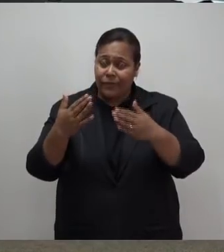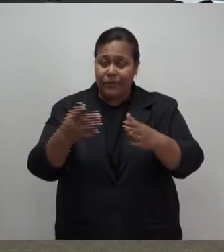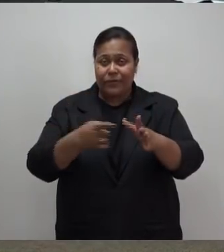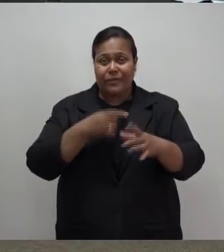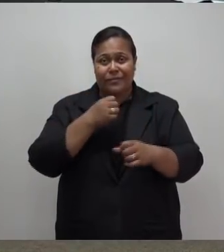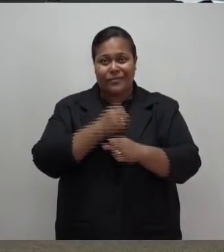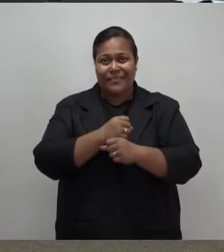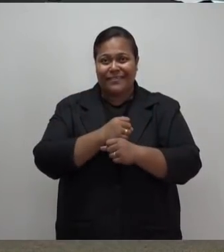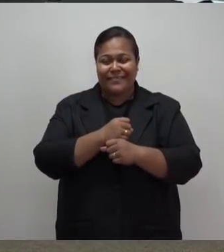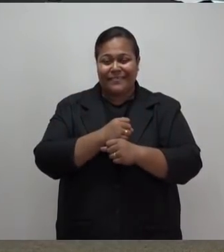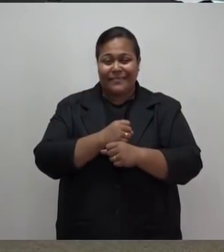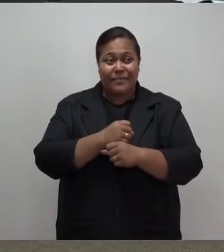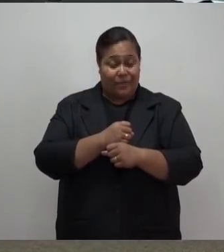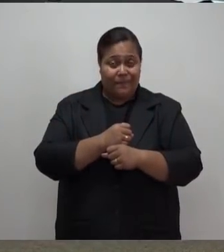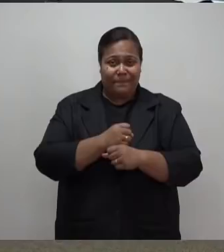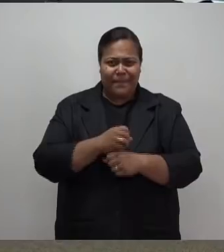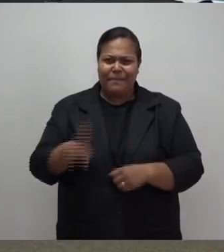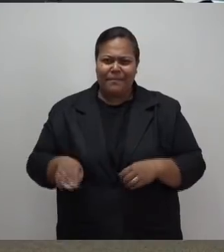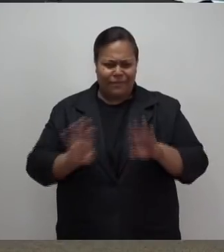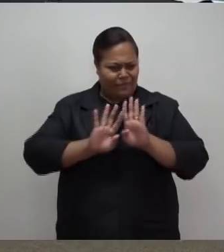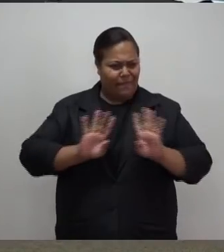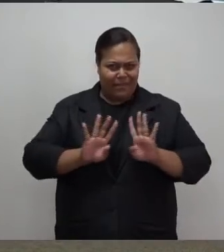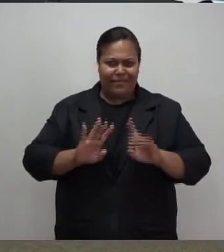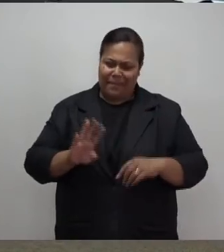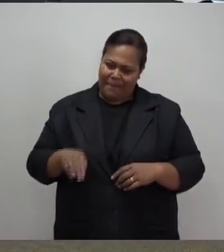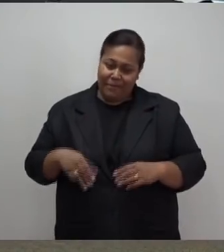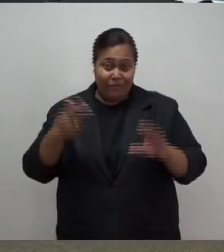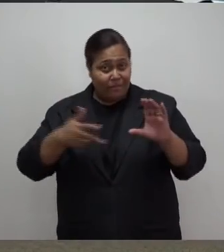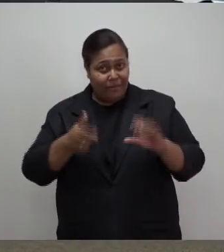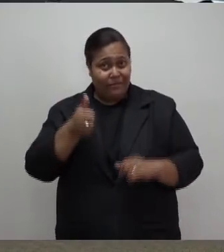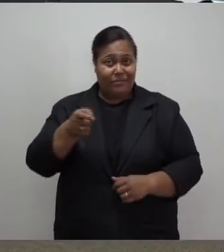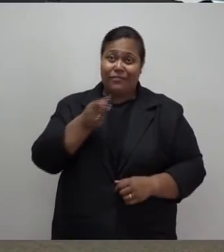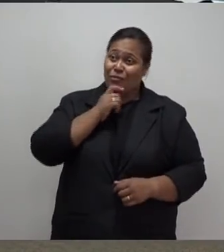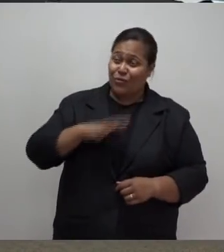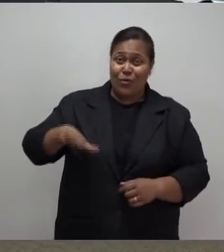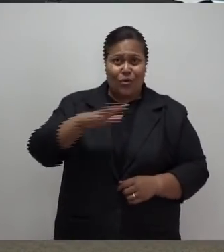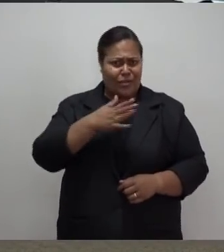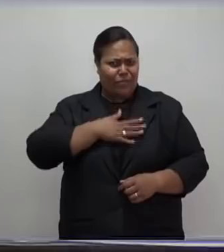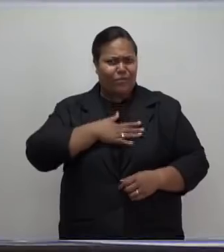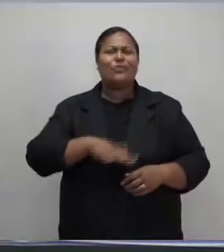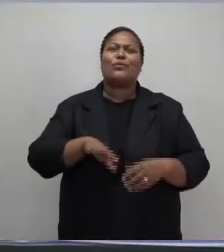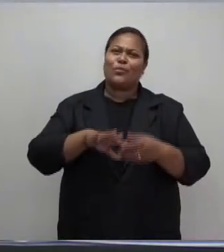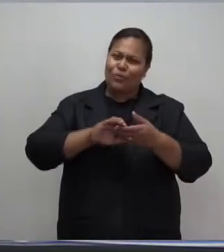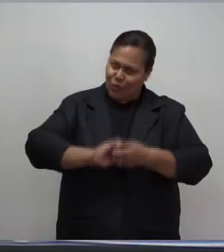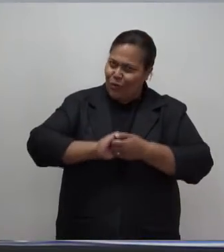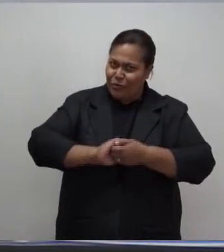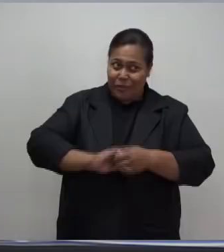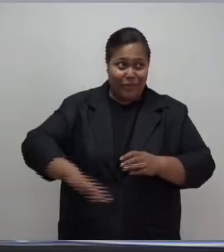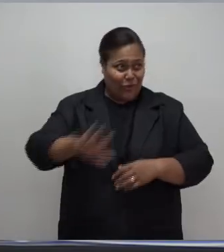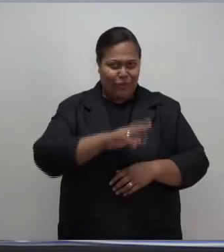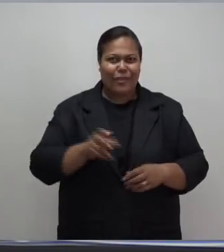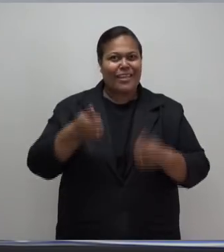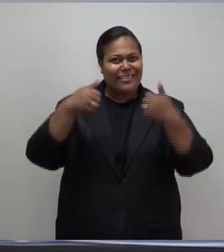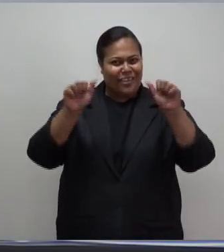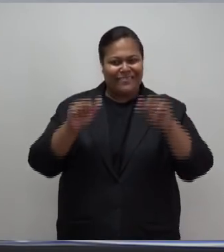members of the panel here and members of the media. Very good afternoon to you all. I'd also like to congratulate ourselves on the successful launch of the KFEG